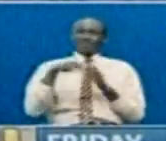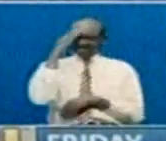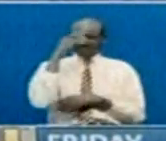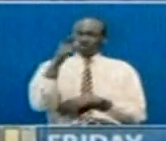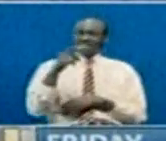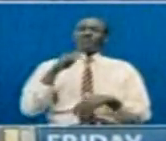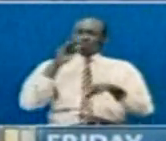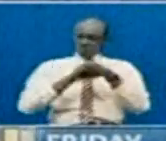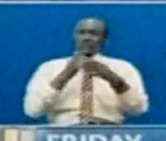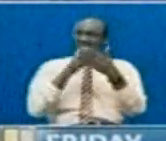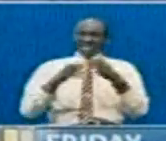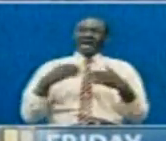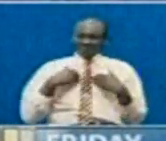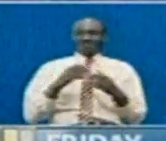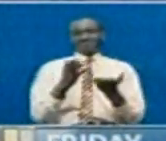a great weekend.